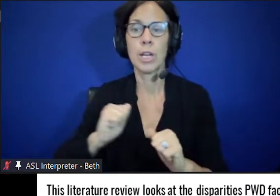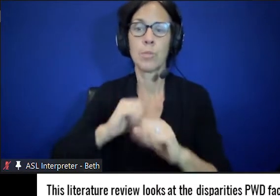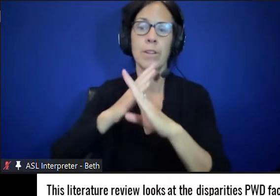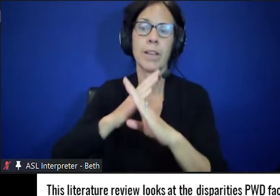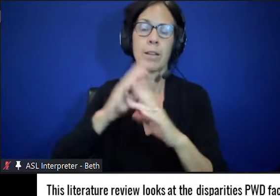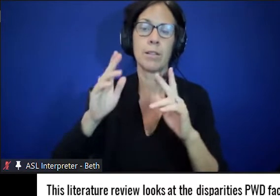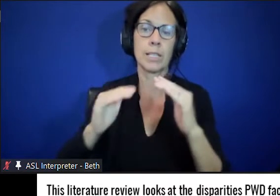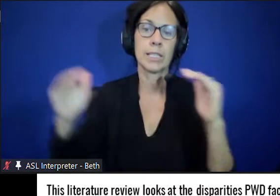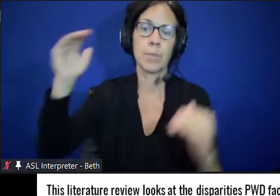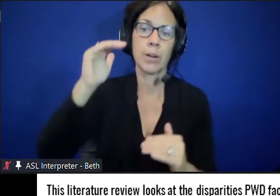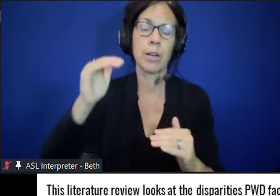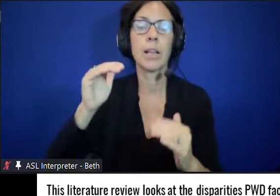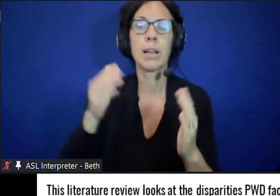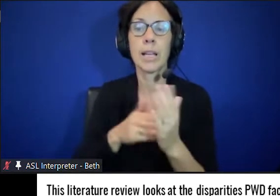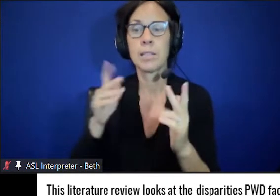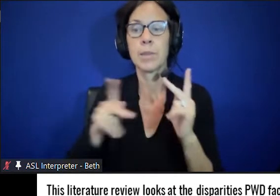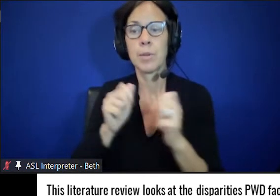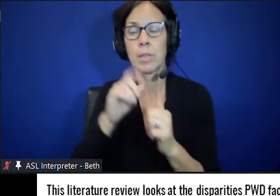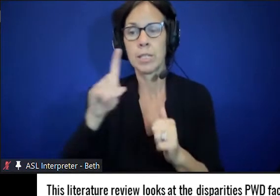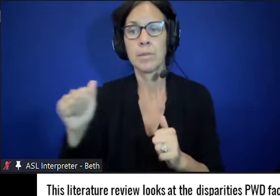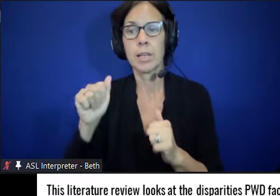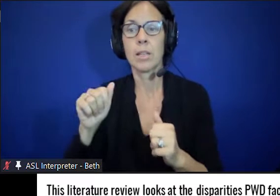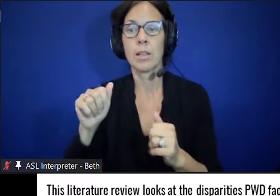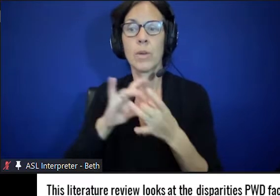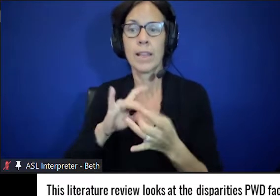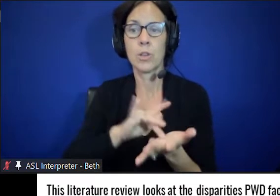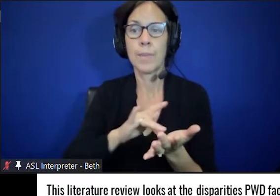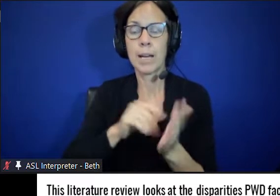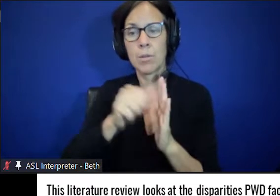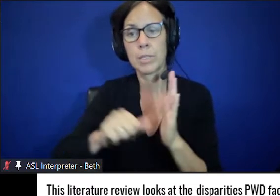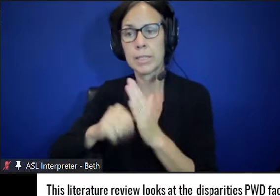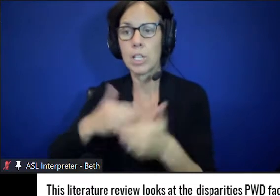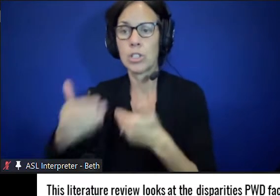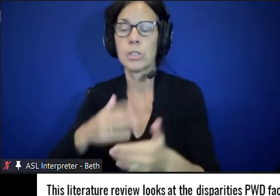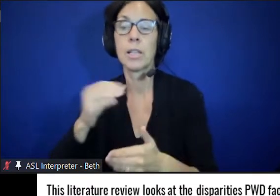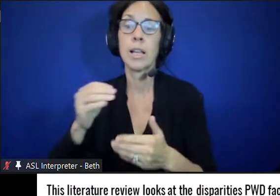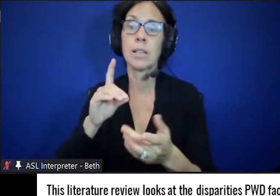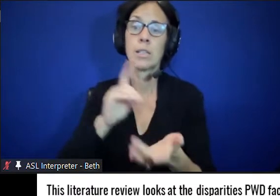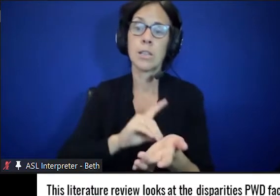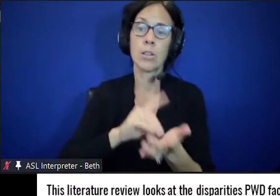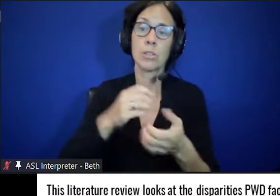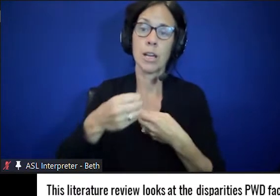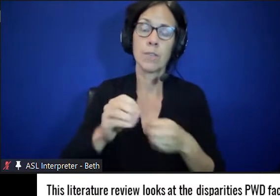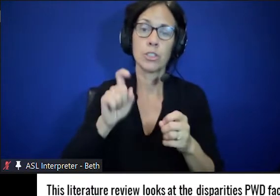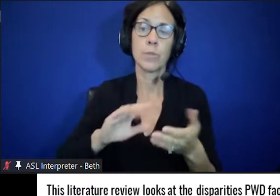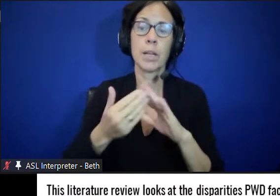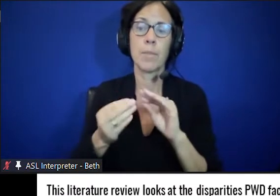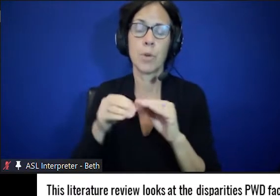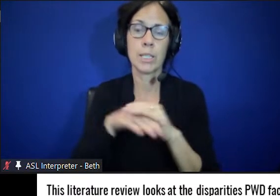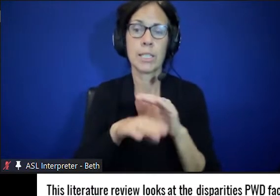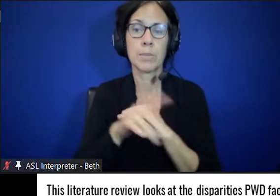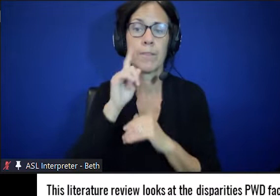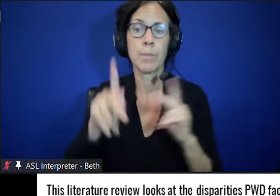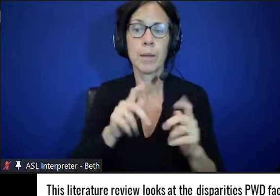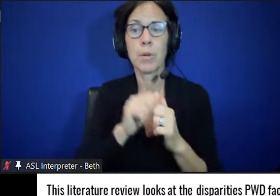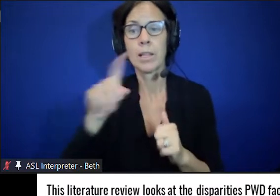disabilities when it comes to medical procedures. And we should also make doctors' offices more accessible to people with disabilities, like having